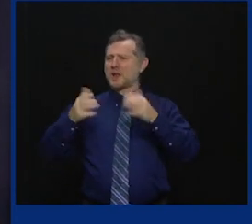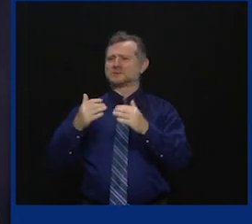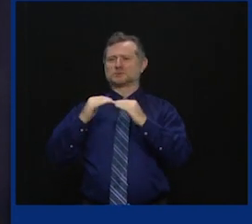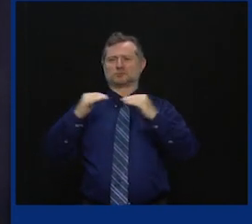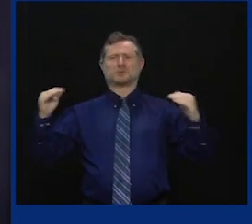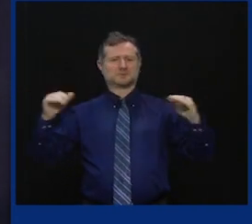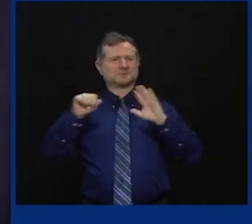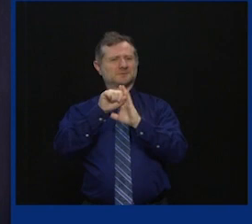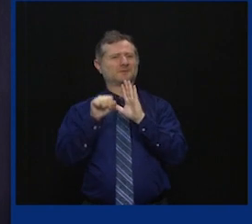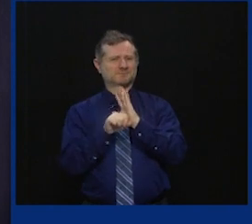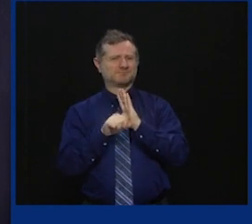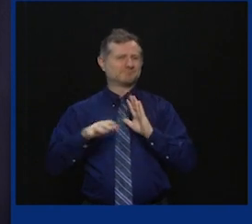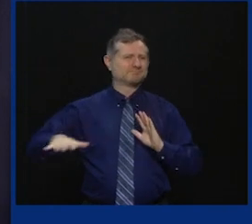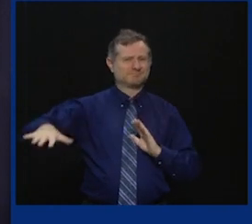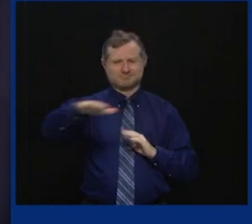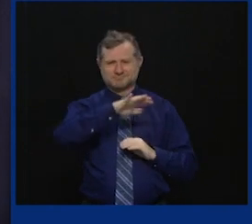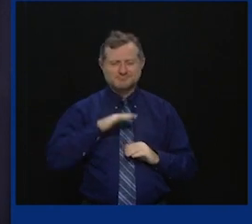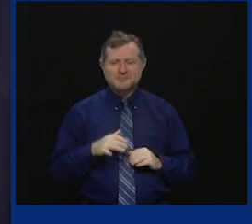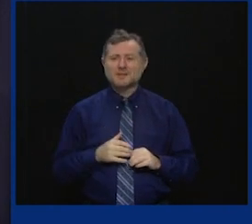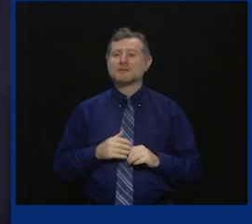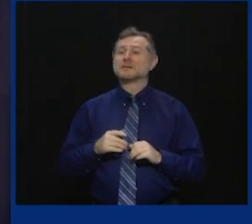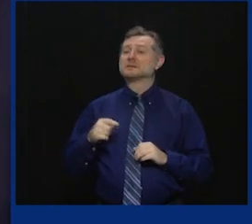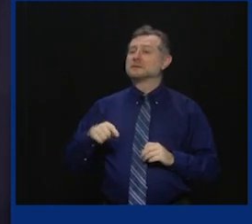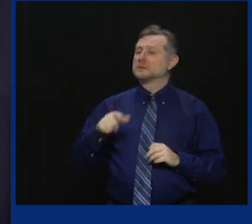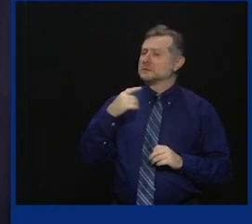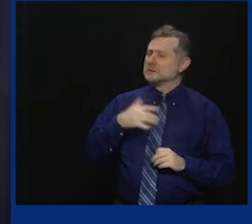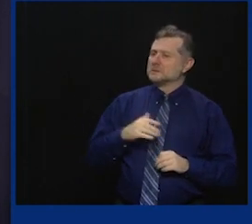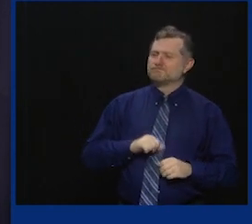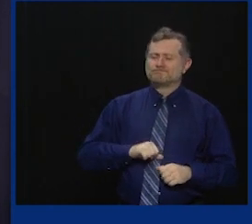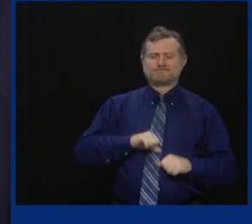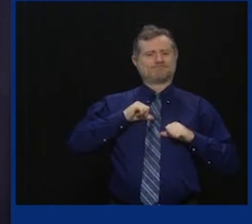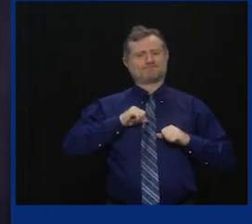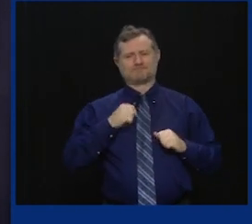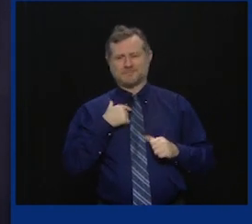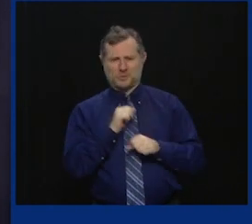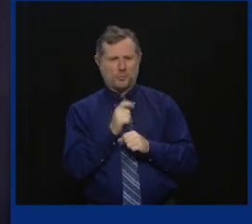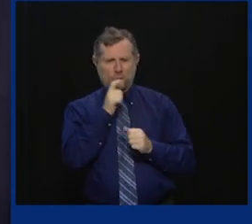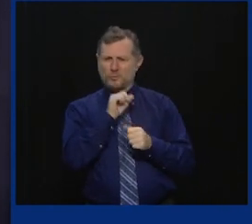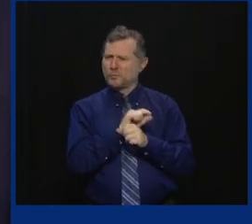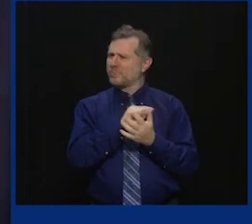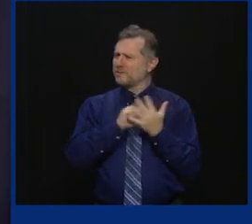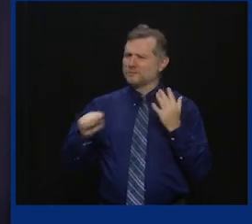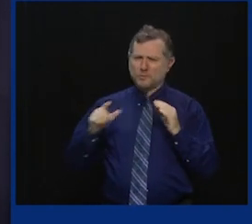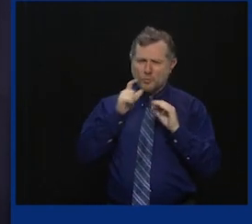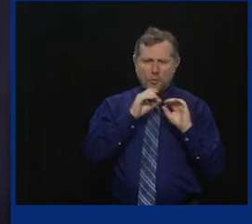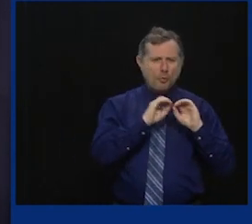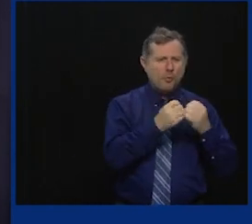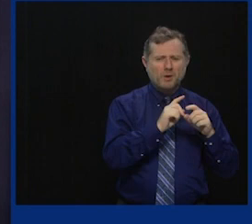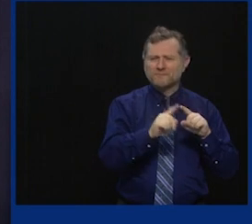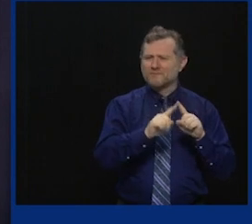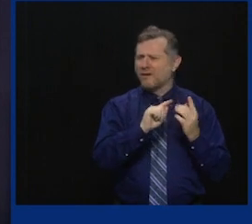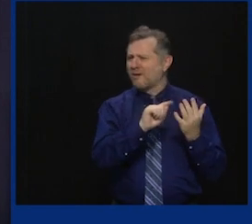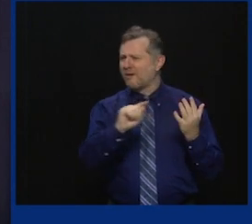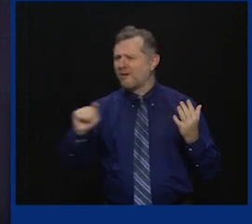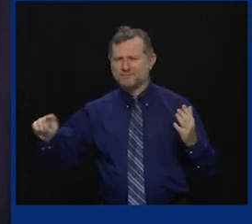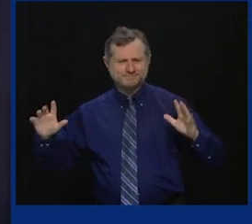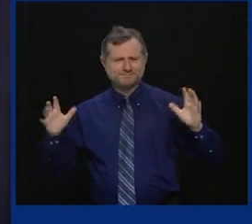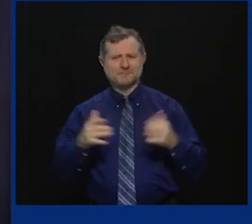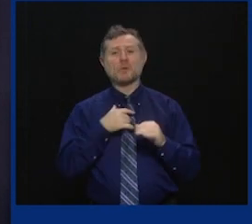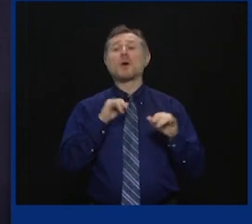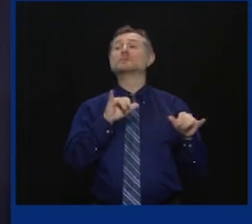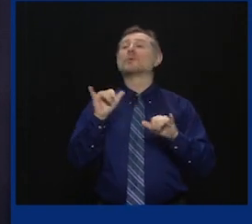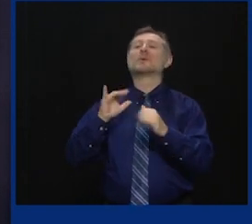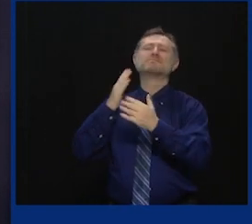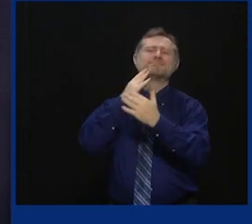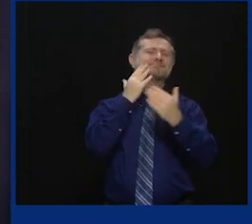Katal, Unchained, Little Piece of Light, and so many organizations. I want to also thank every incarcerated person